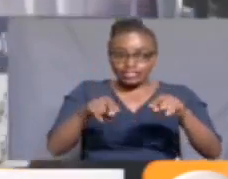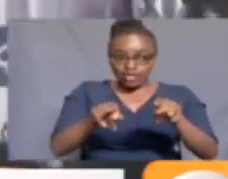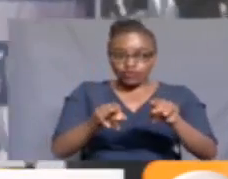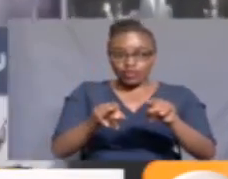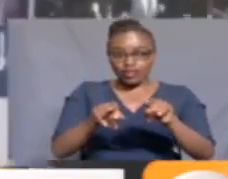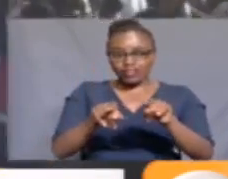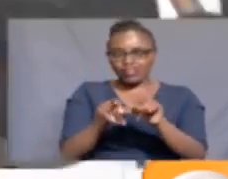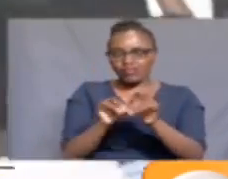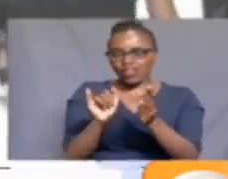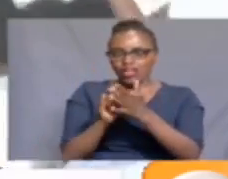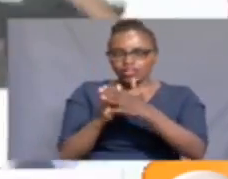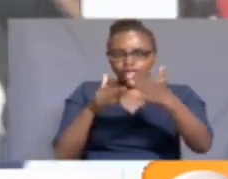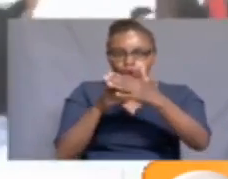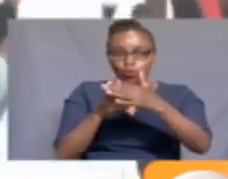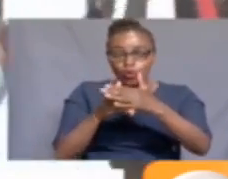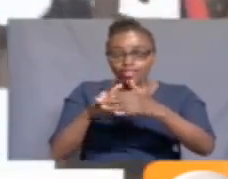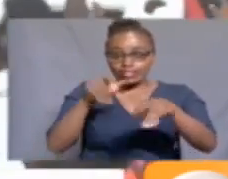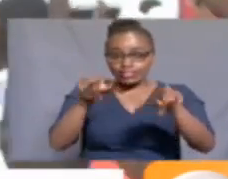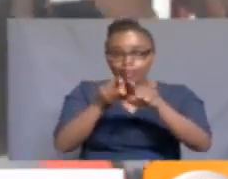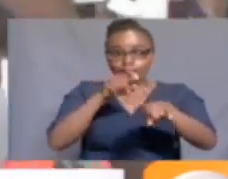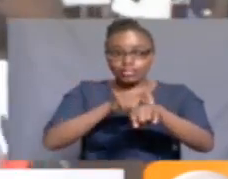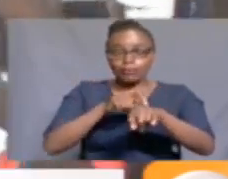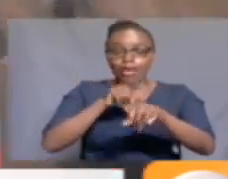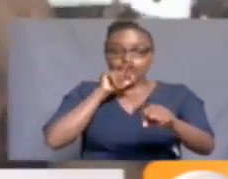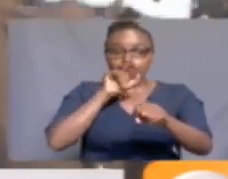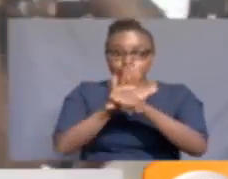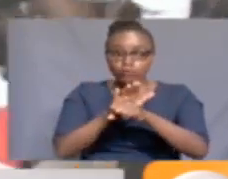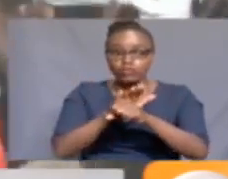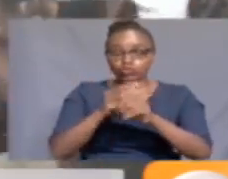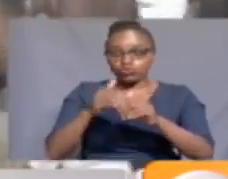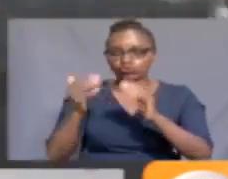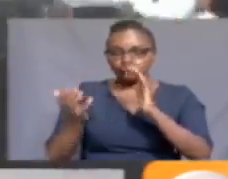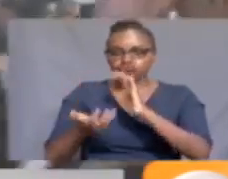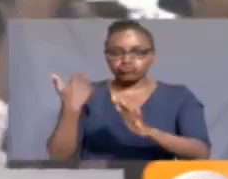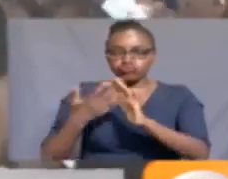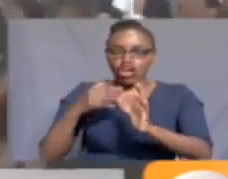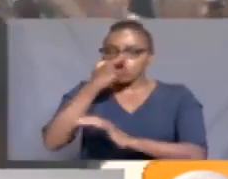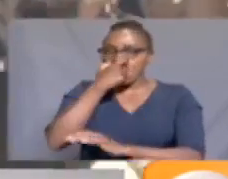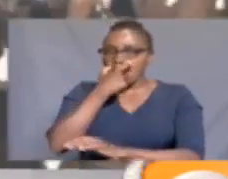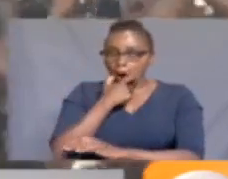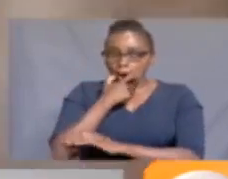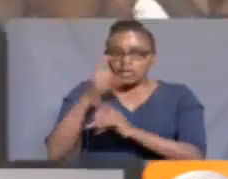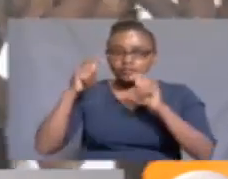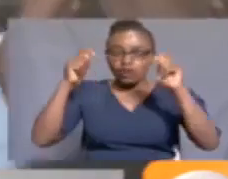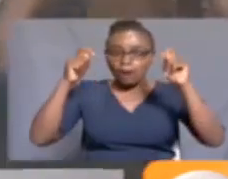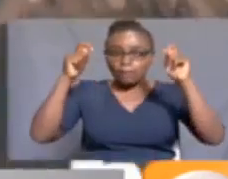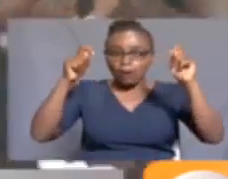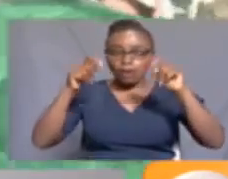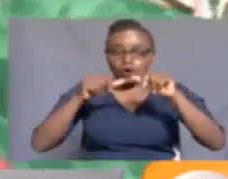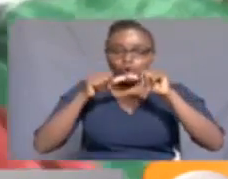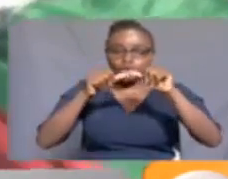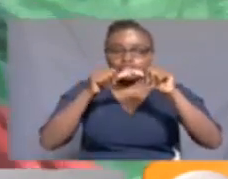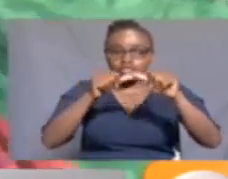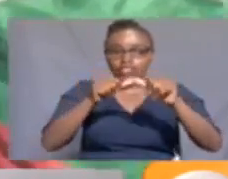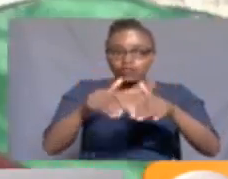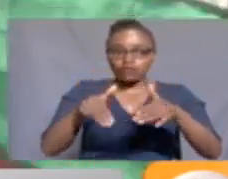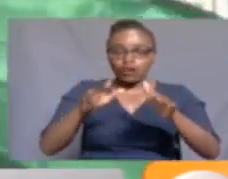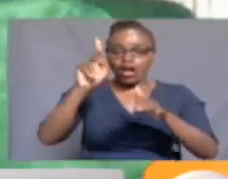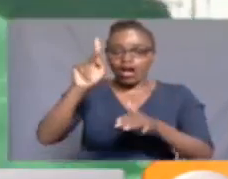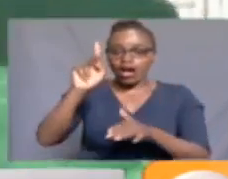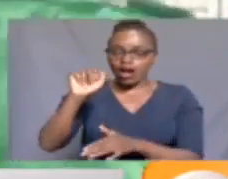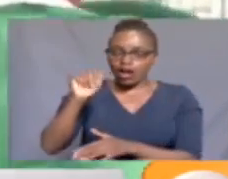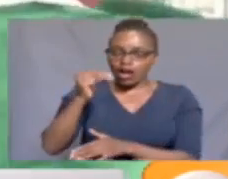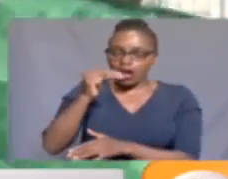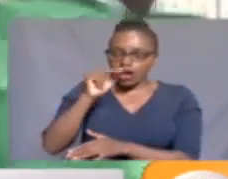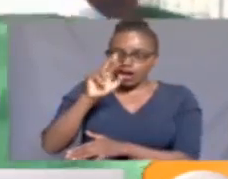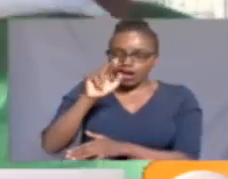nighttime curfew with immediate effect and promised to uproot the old regime, protesters are still in place in the streets of Khartoum.